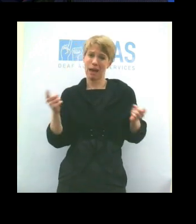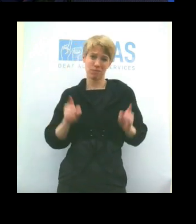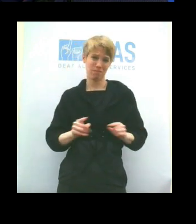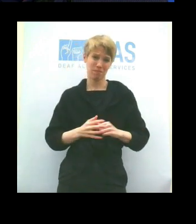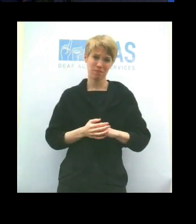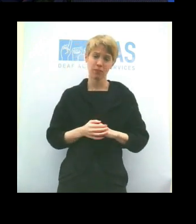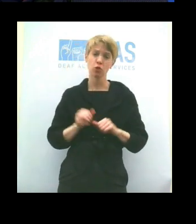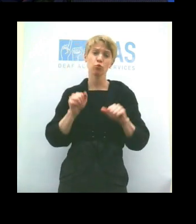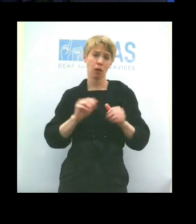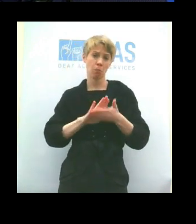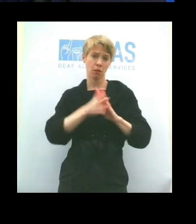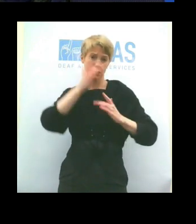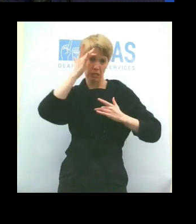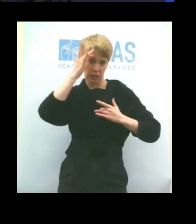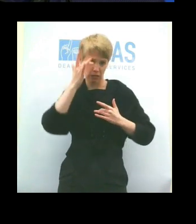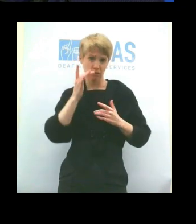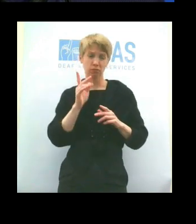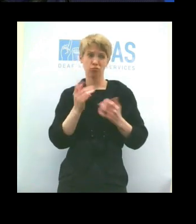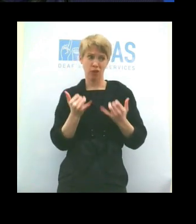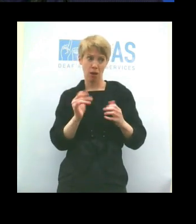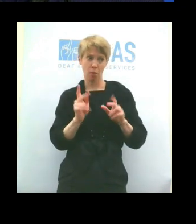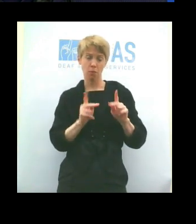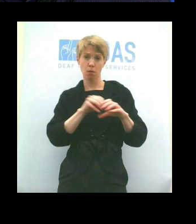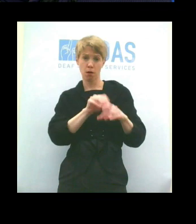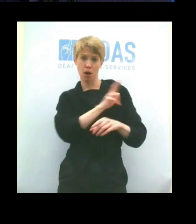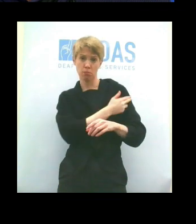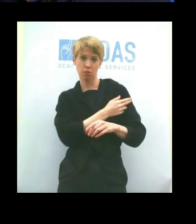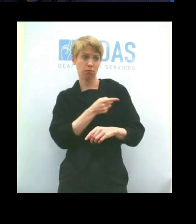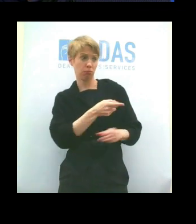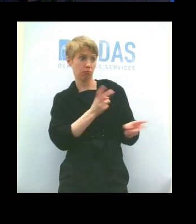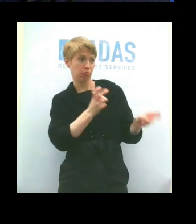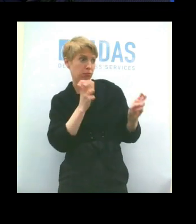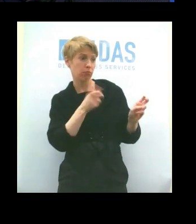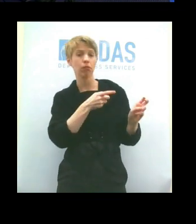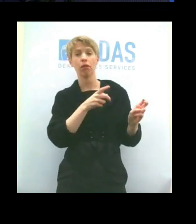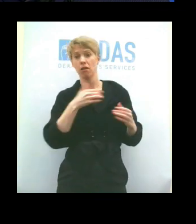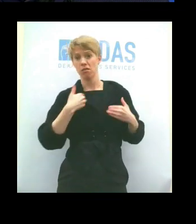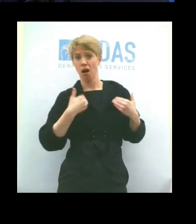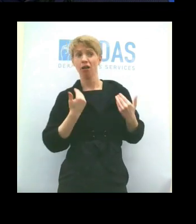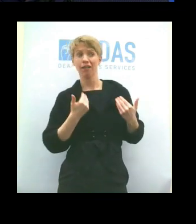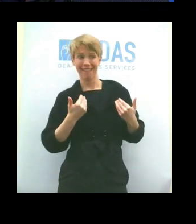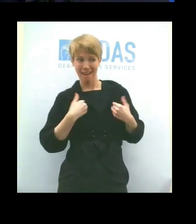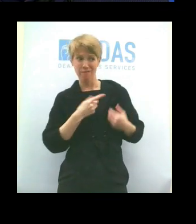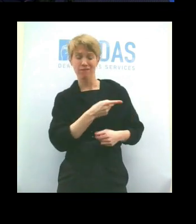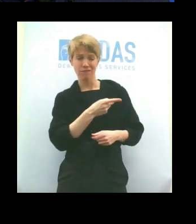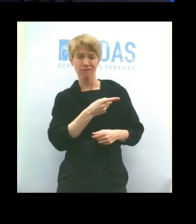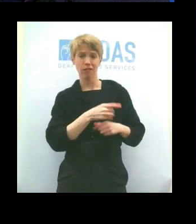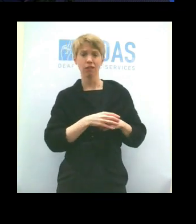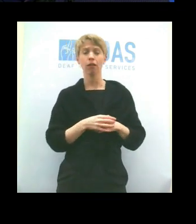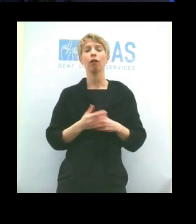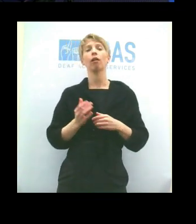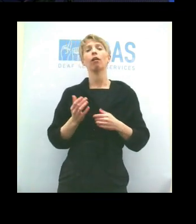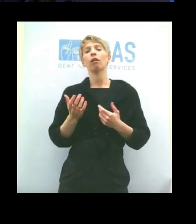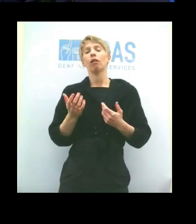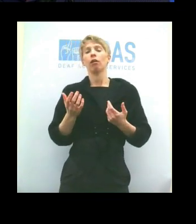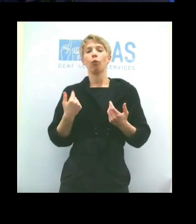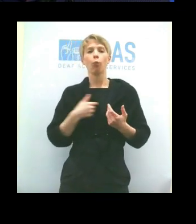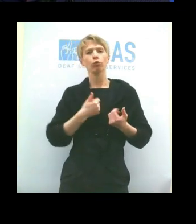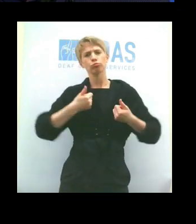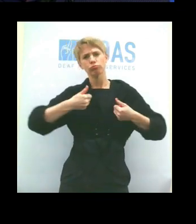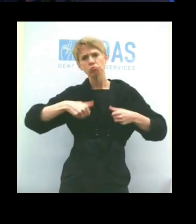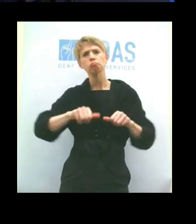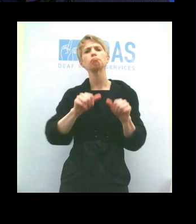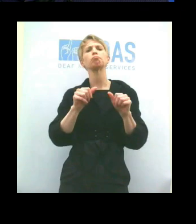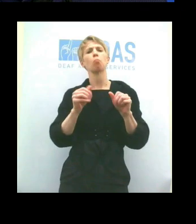and there are people who are young who are hospitalized. Tests, we continue to ramp up the testing. We'll talk more about that because we even